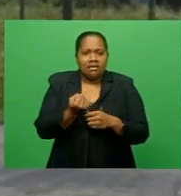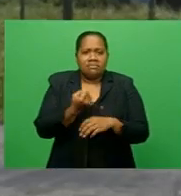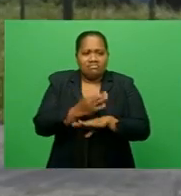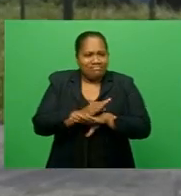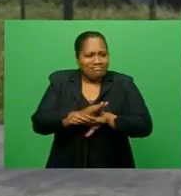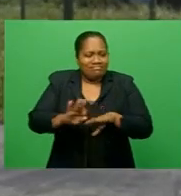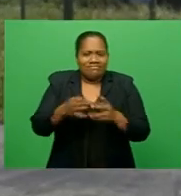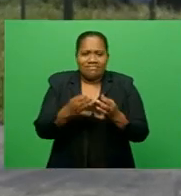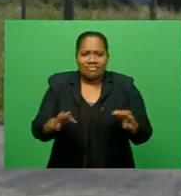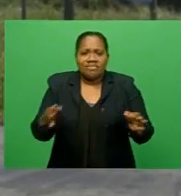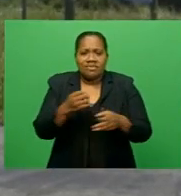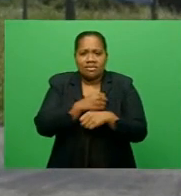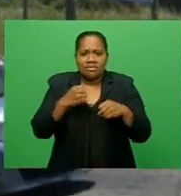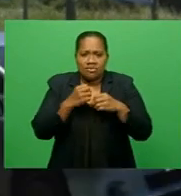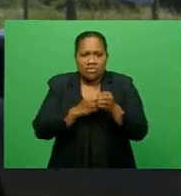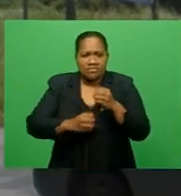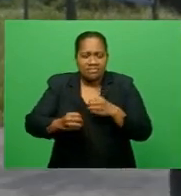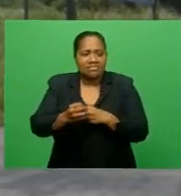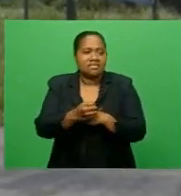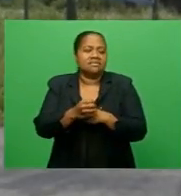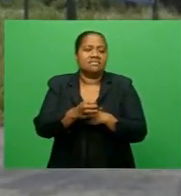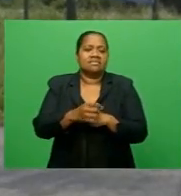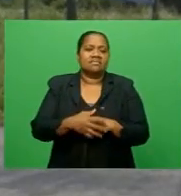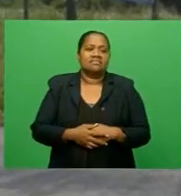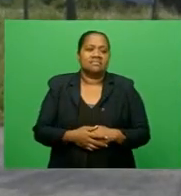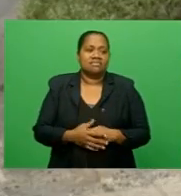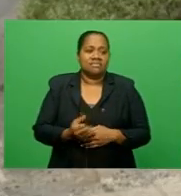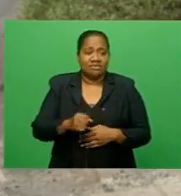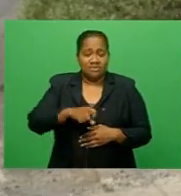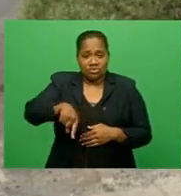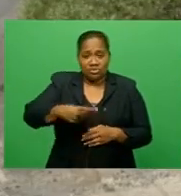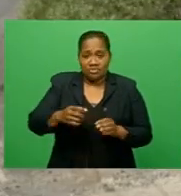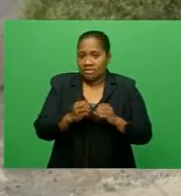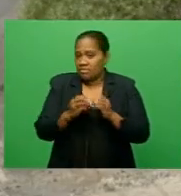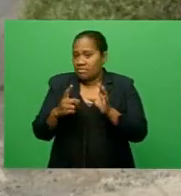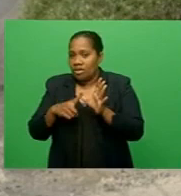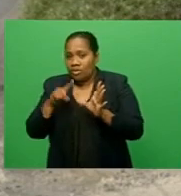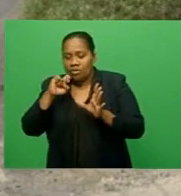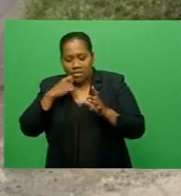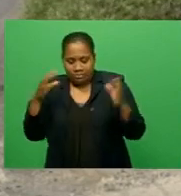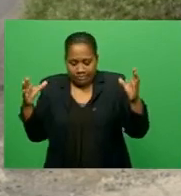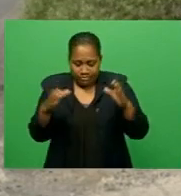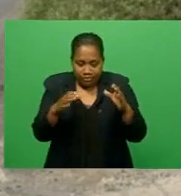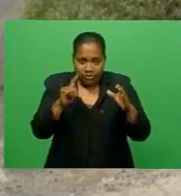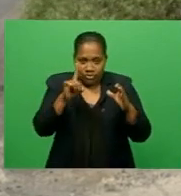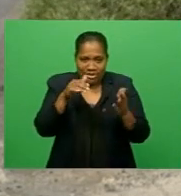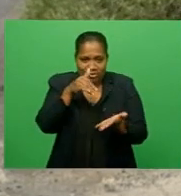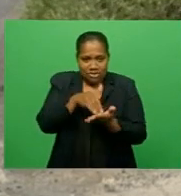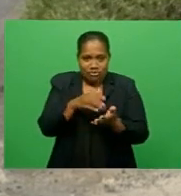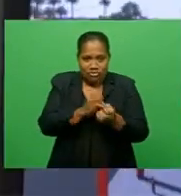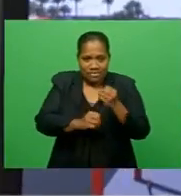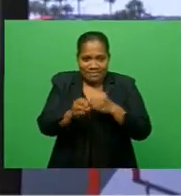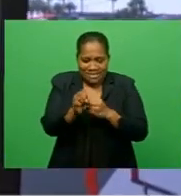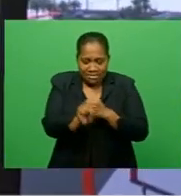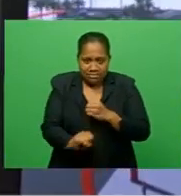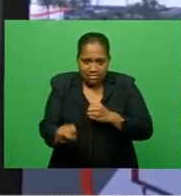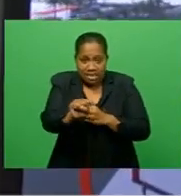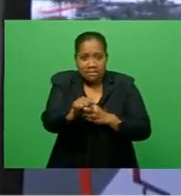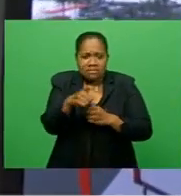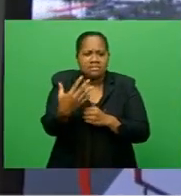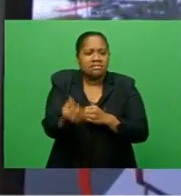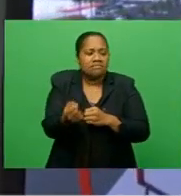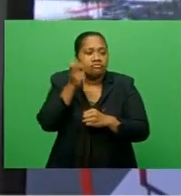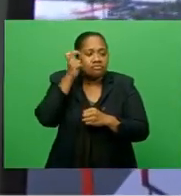corporate offices, which are currently split between Suva and Bar, will be consolidated into one central office space with a